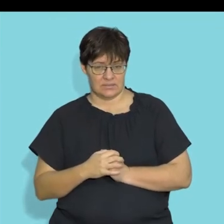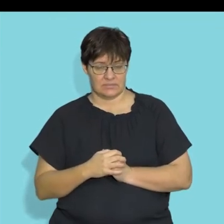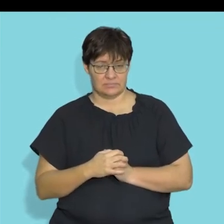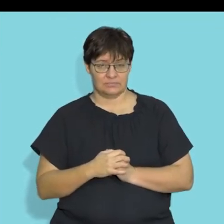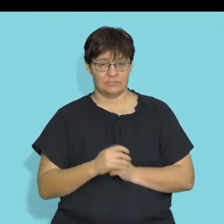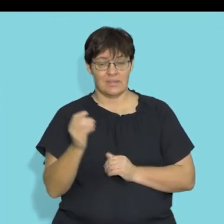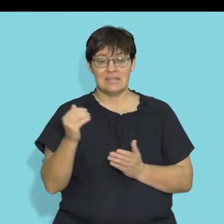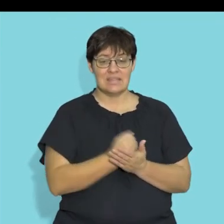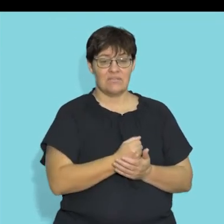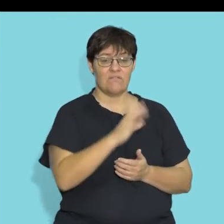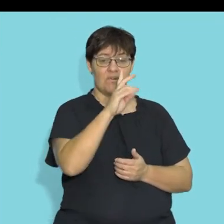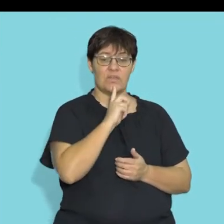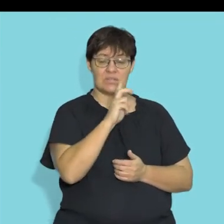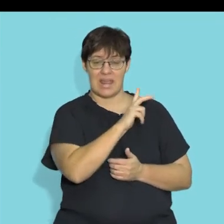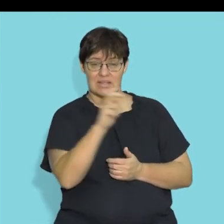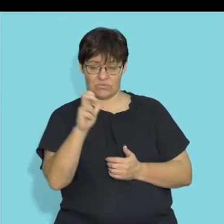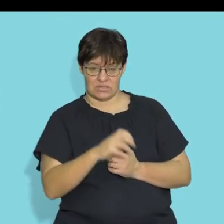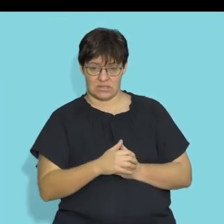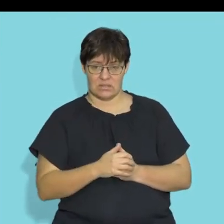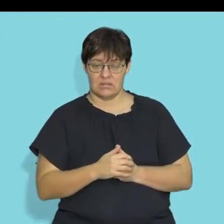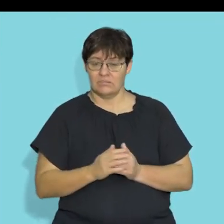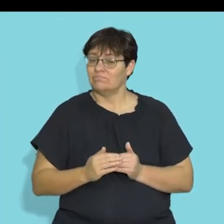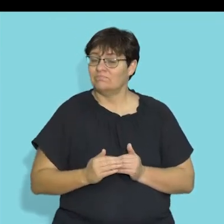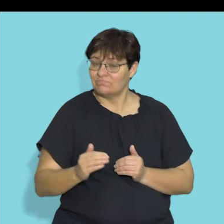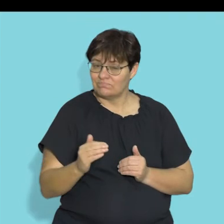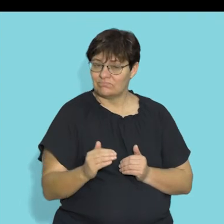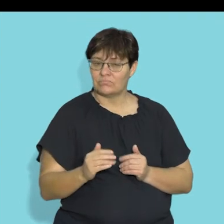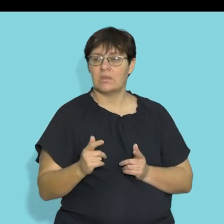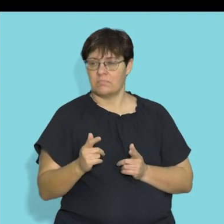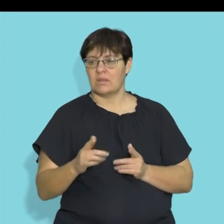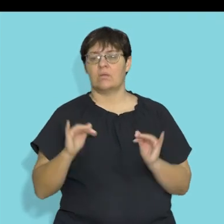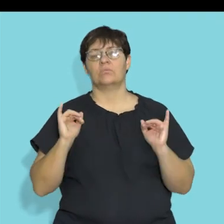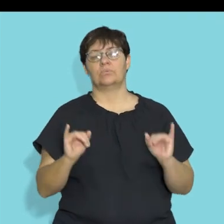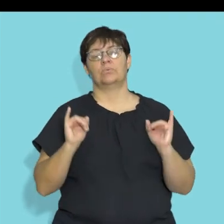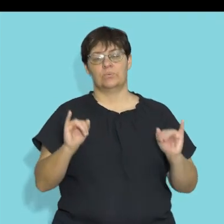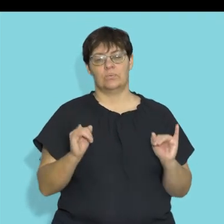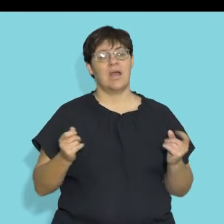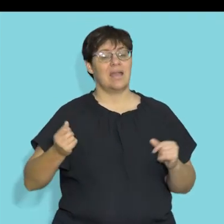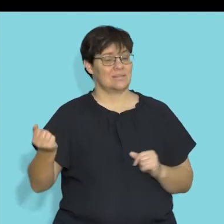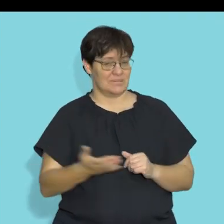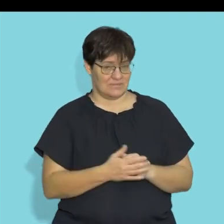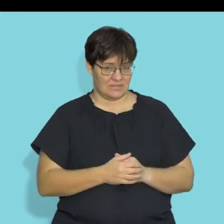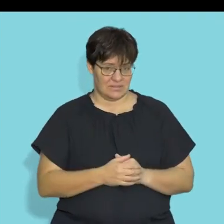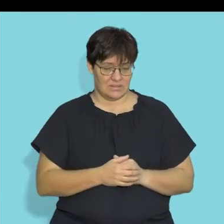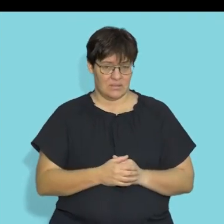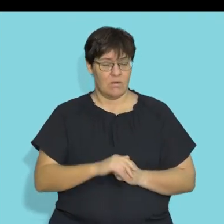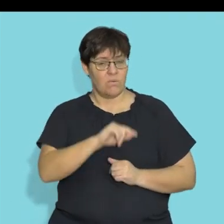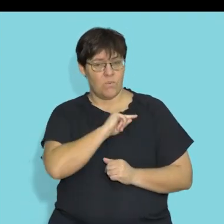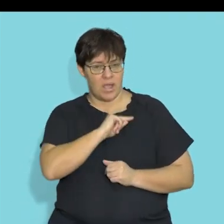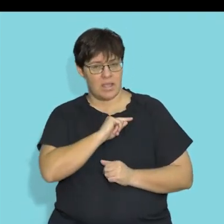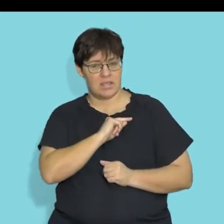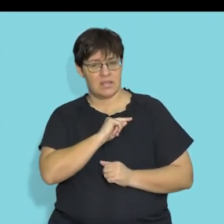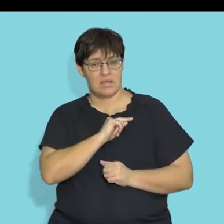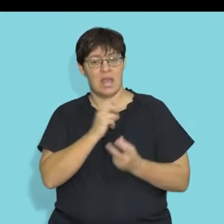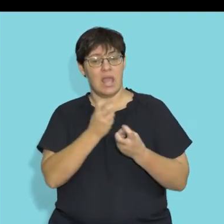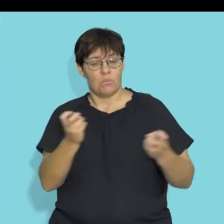that saving of 4,800 in the long run could be very, very costly, because the equipment